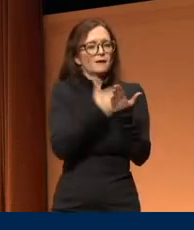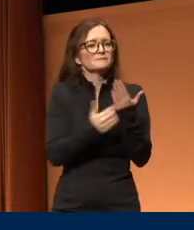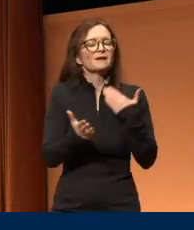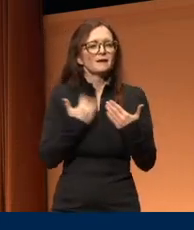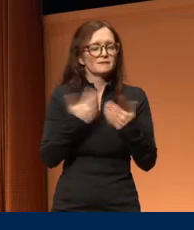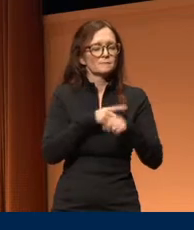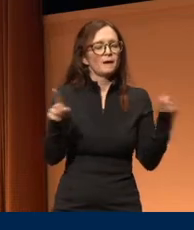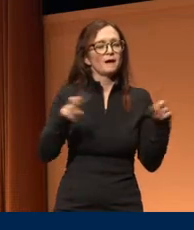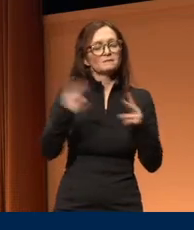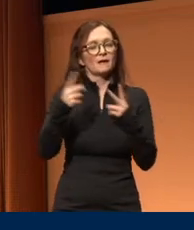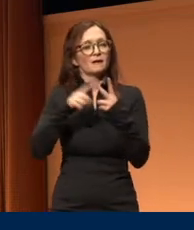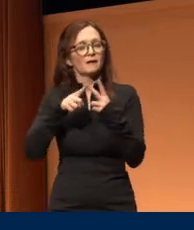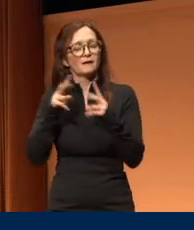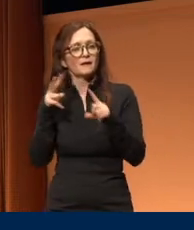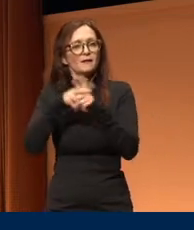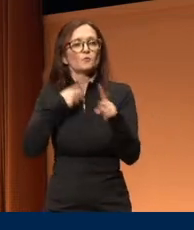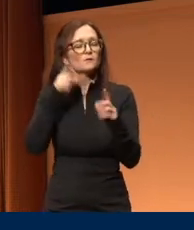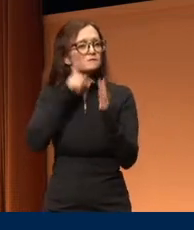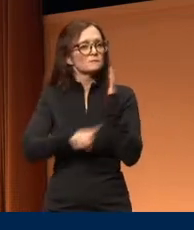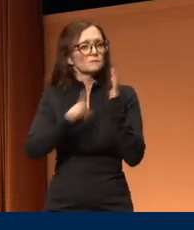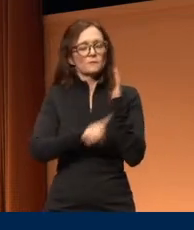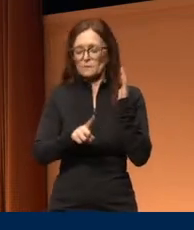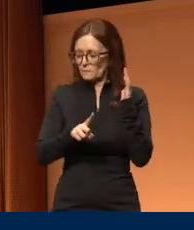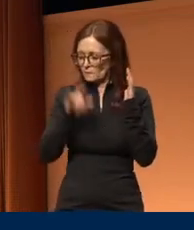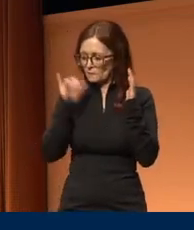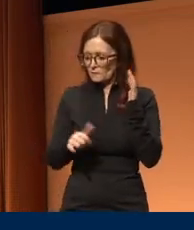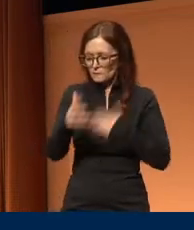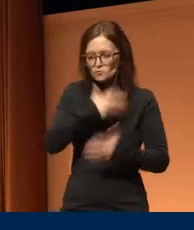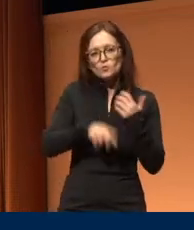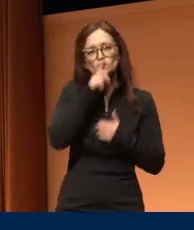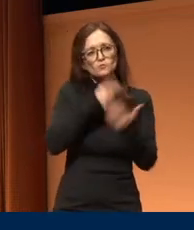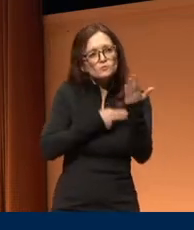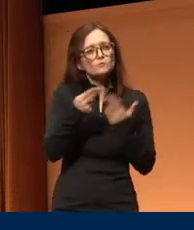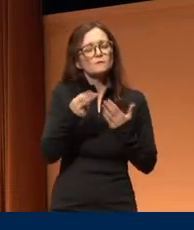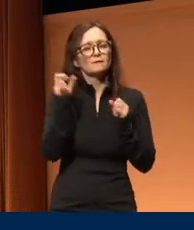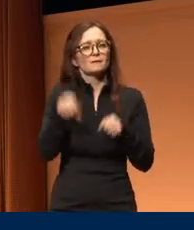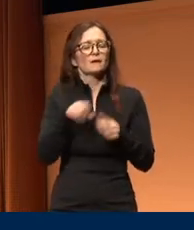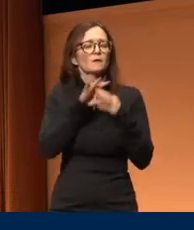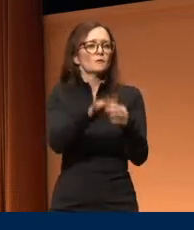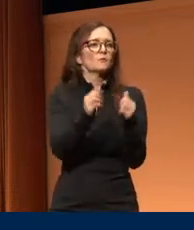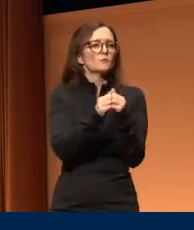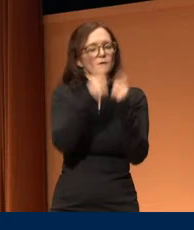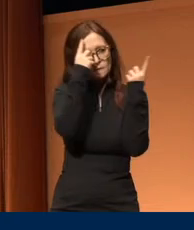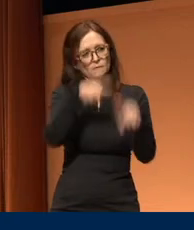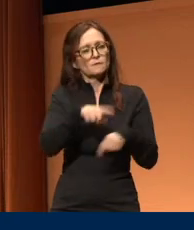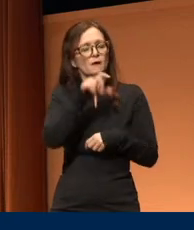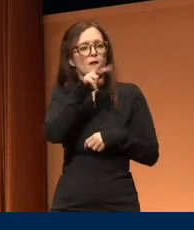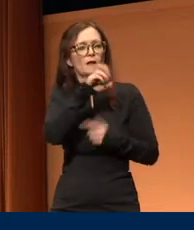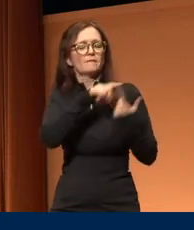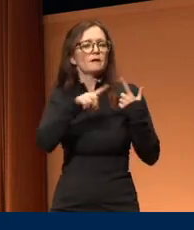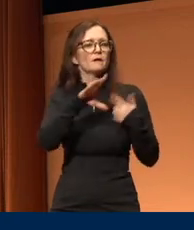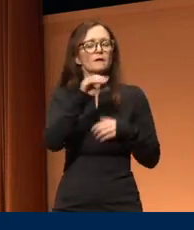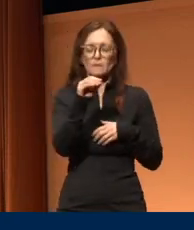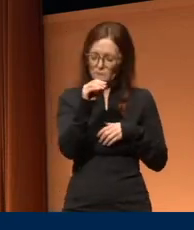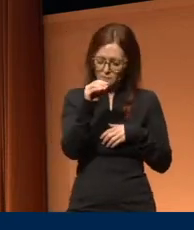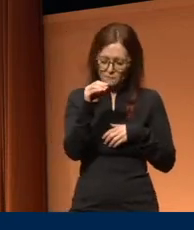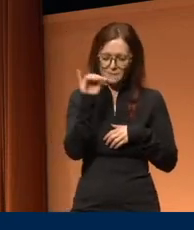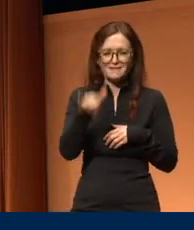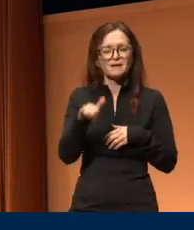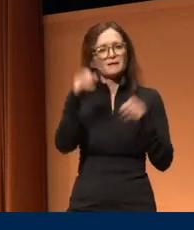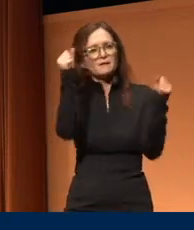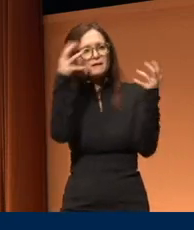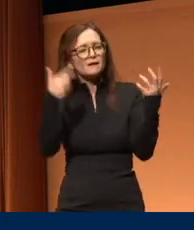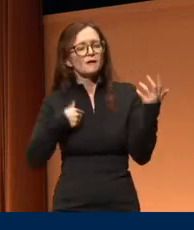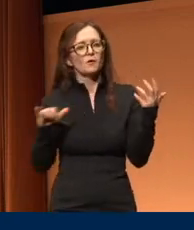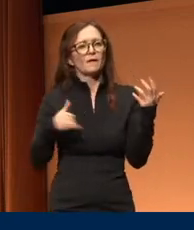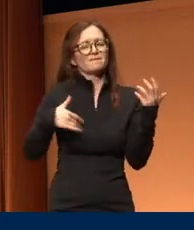The second claim that I want to explore is that a collective search for truth may be conducive to love among the participants. This is an idea I could